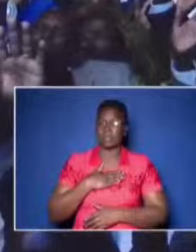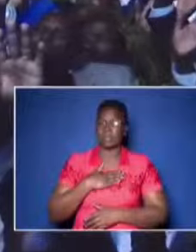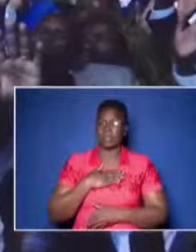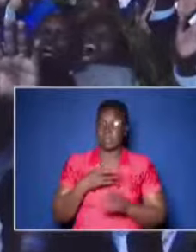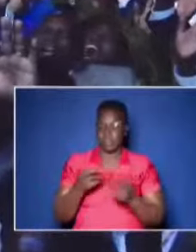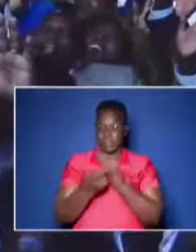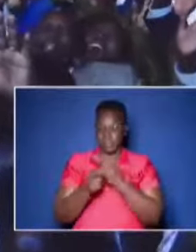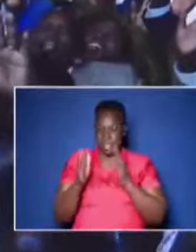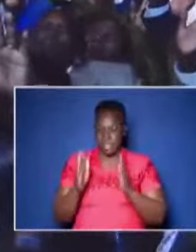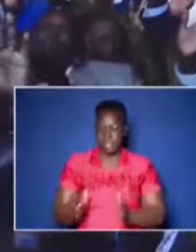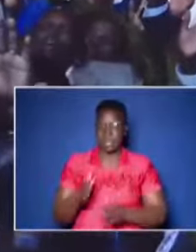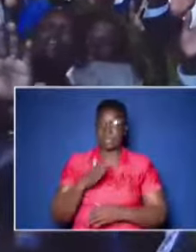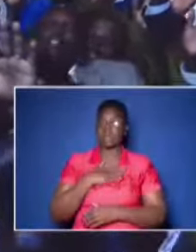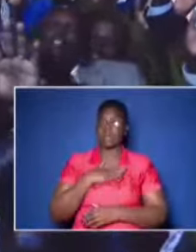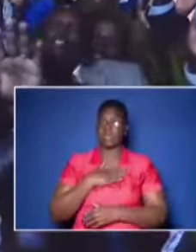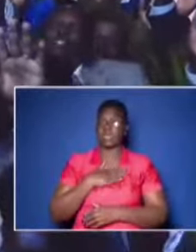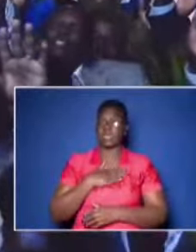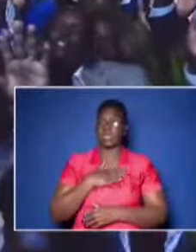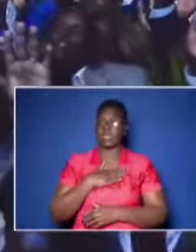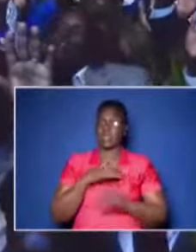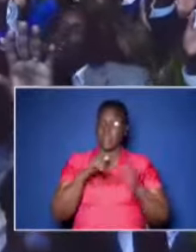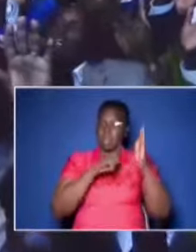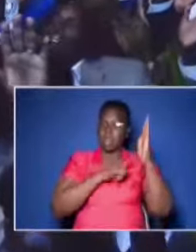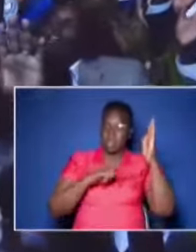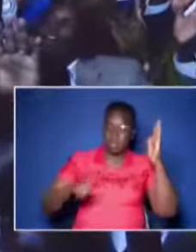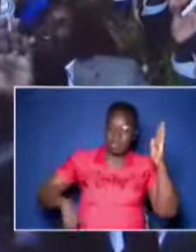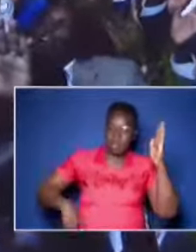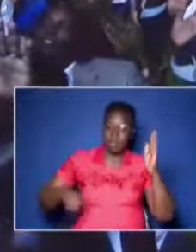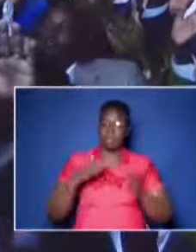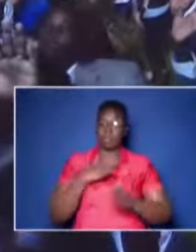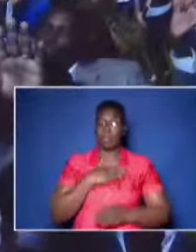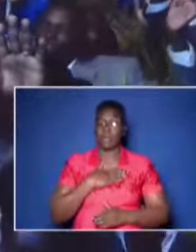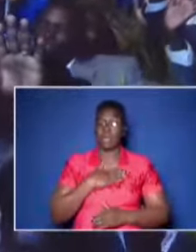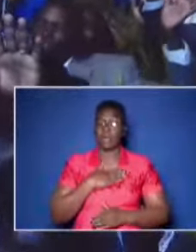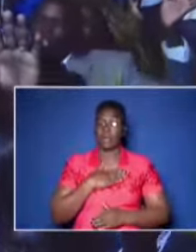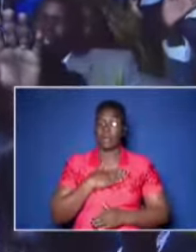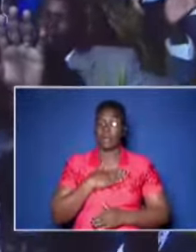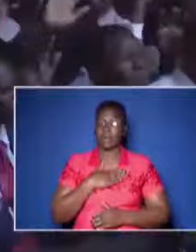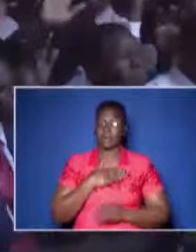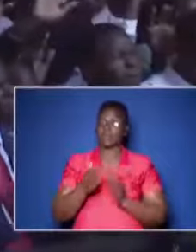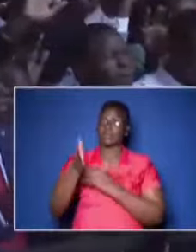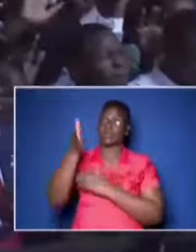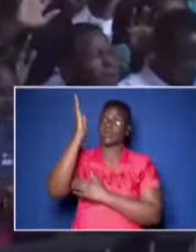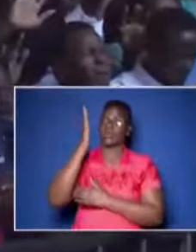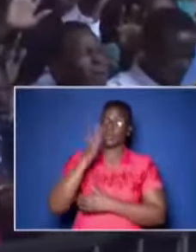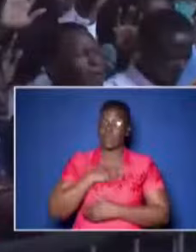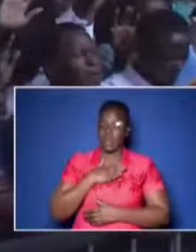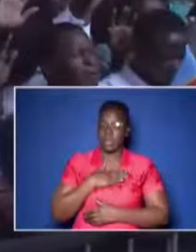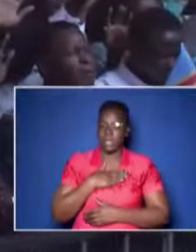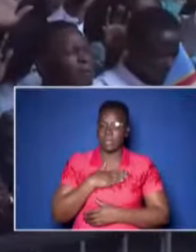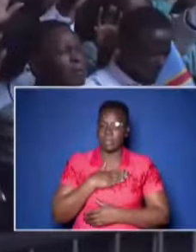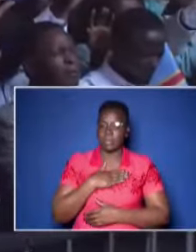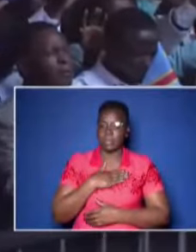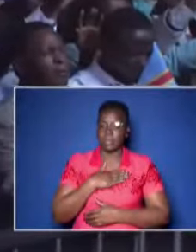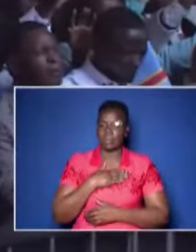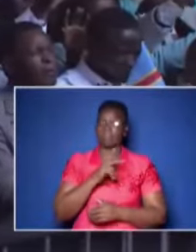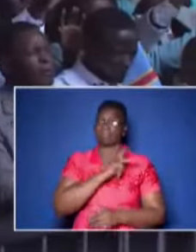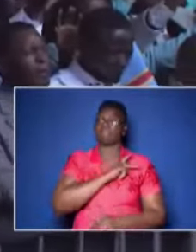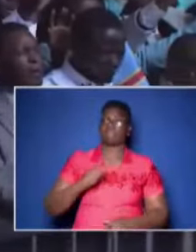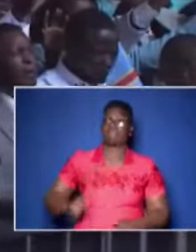Redeemer My Redeemer my Lord my Lord my God my God my